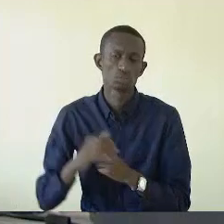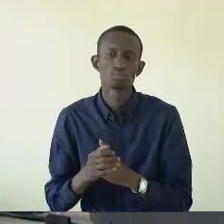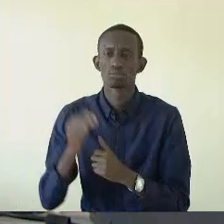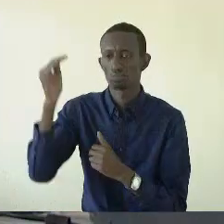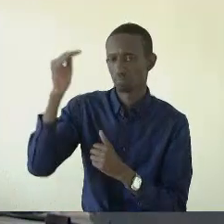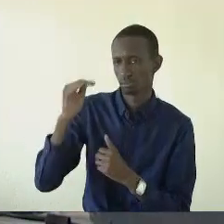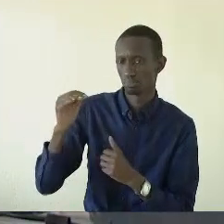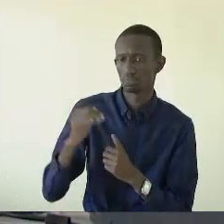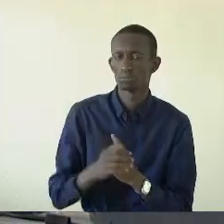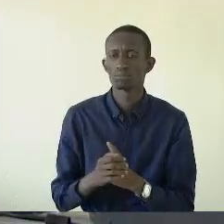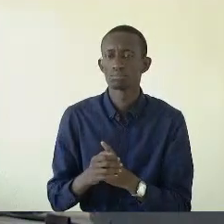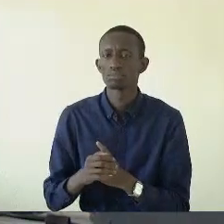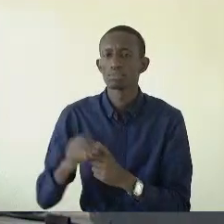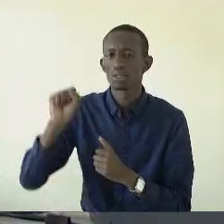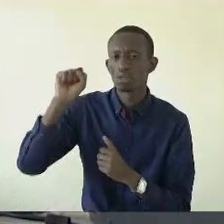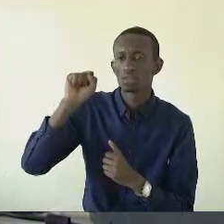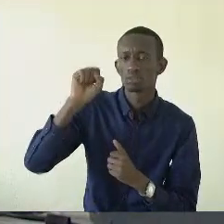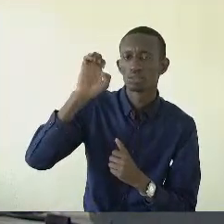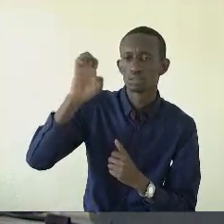Then we also have